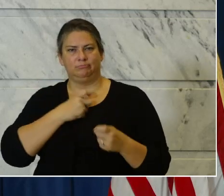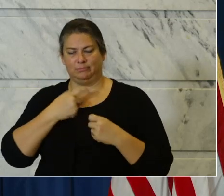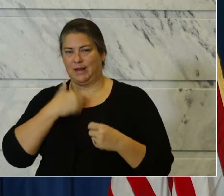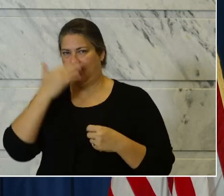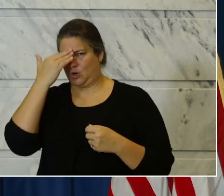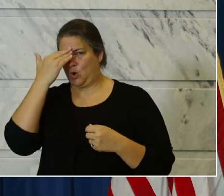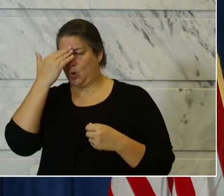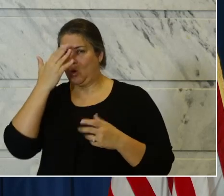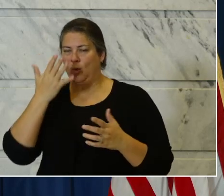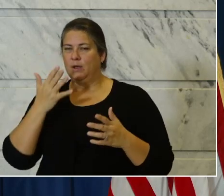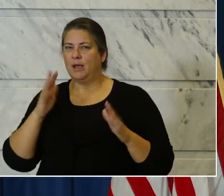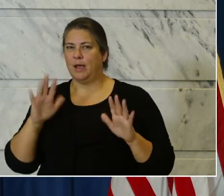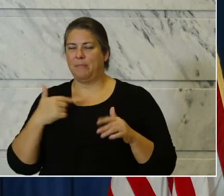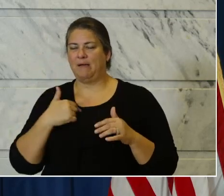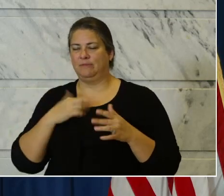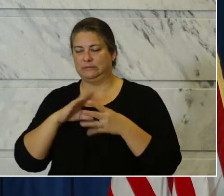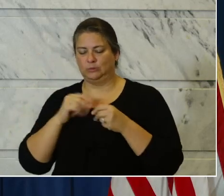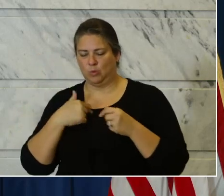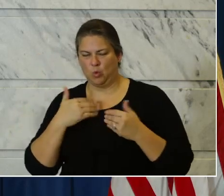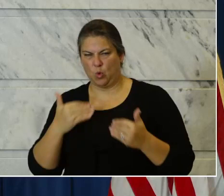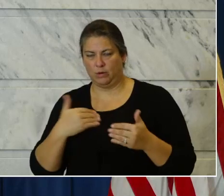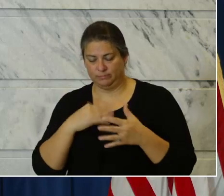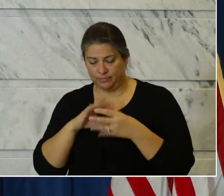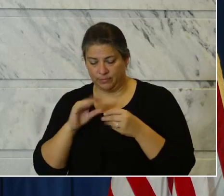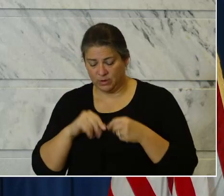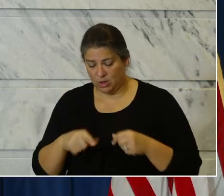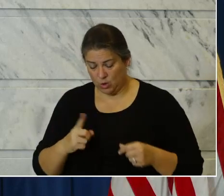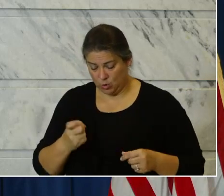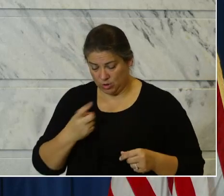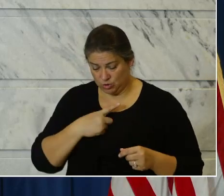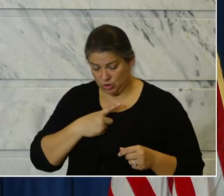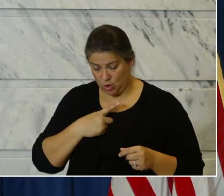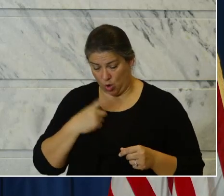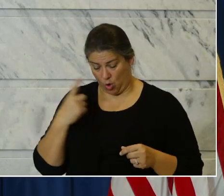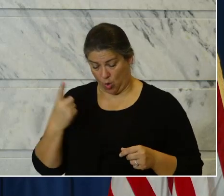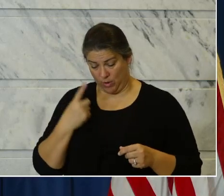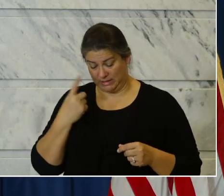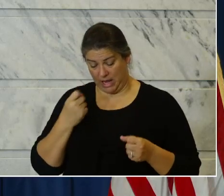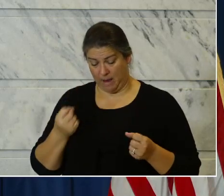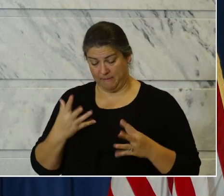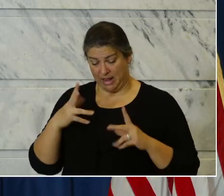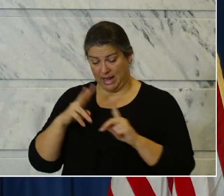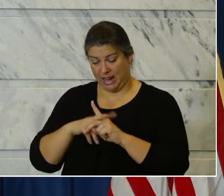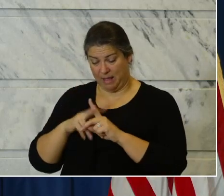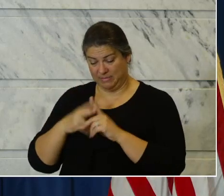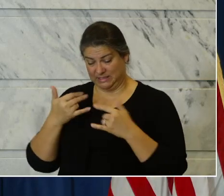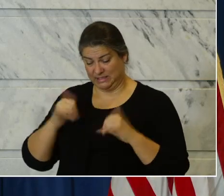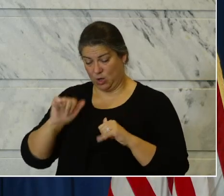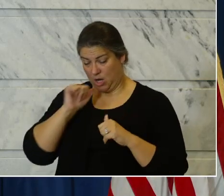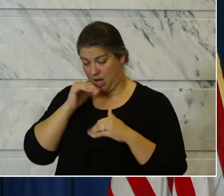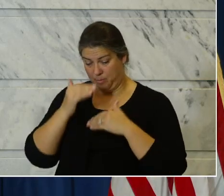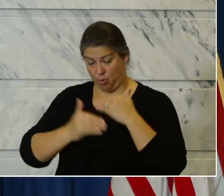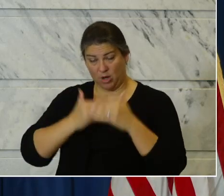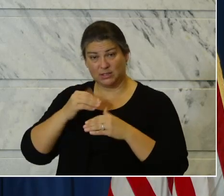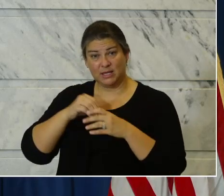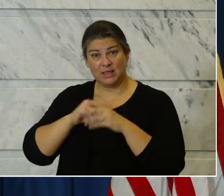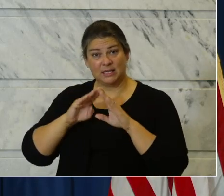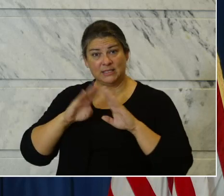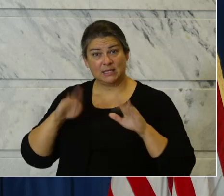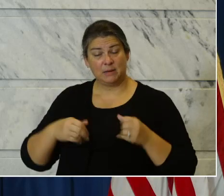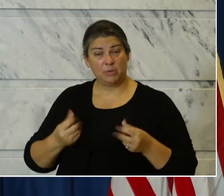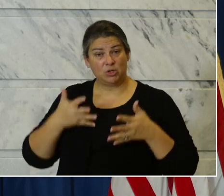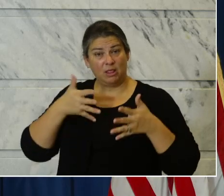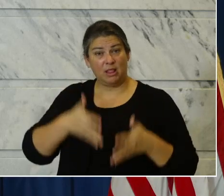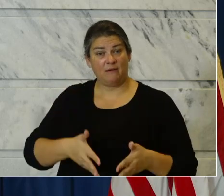gone for a while. We got the question, as always, how many claims are still not processed in the system, wanting